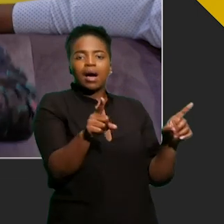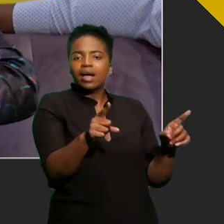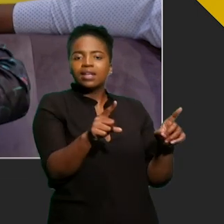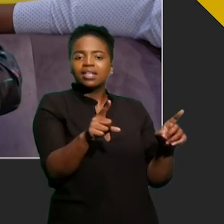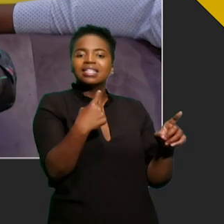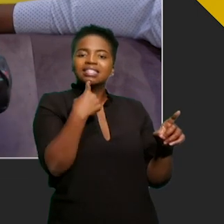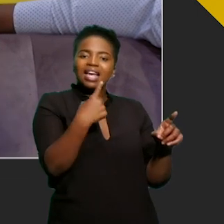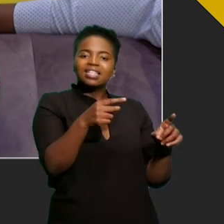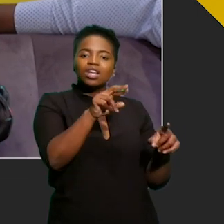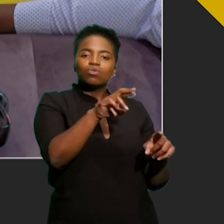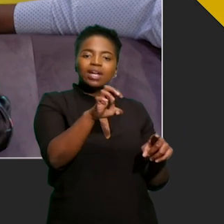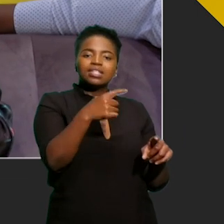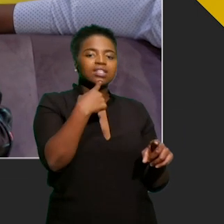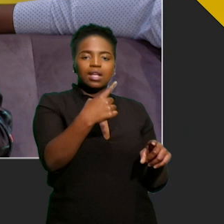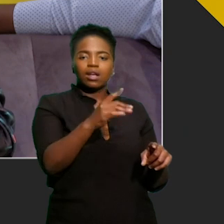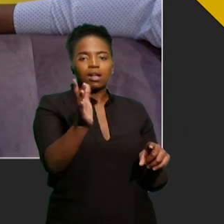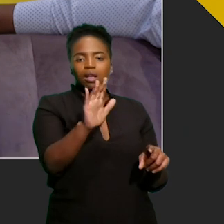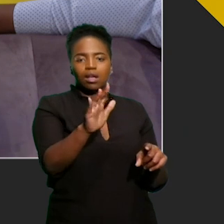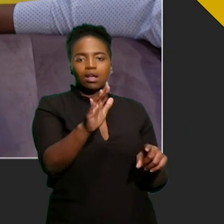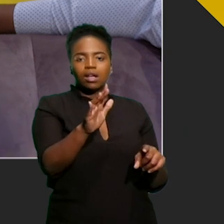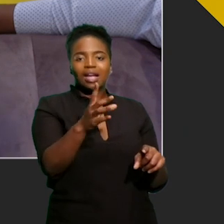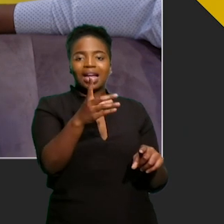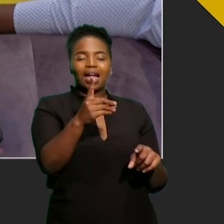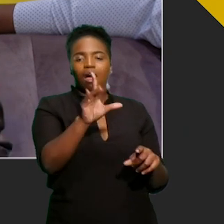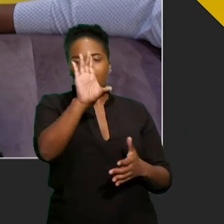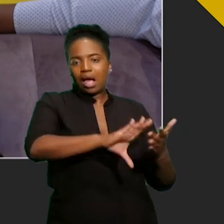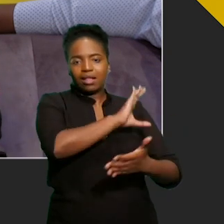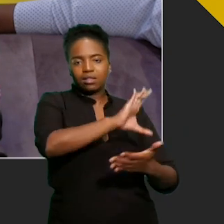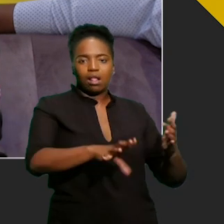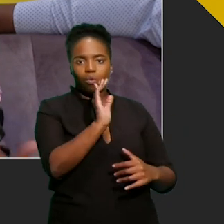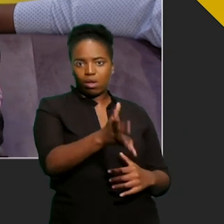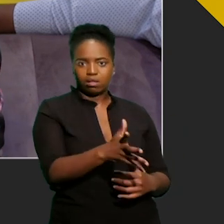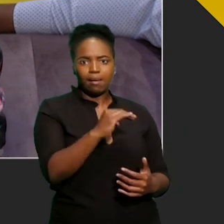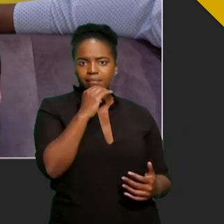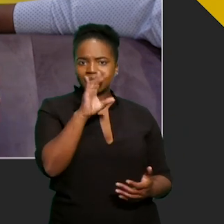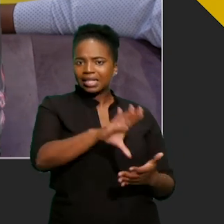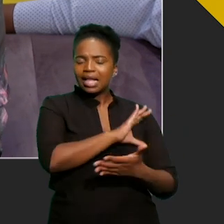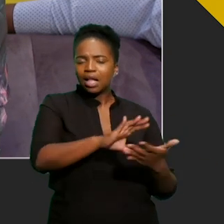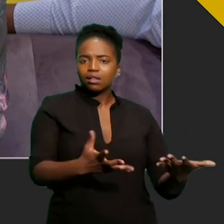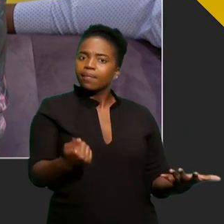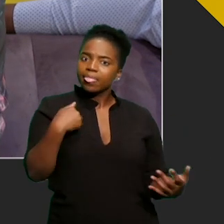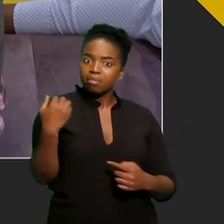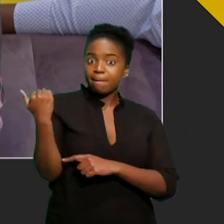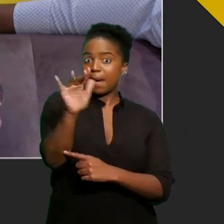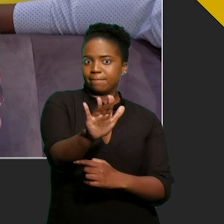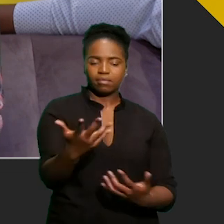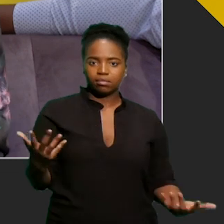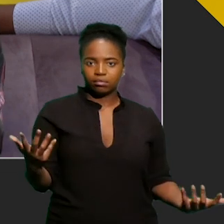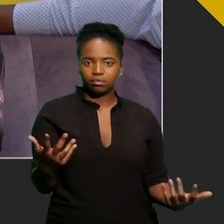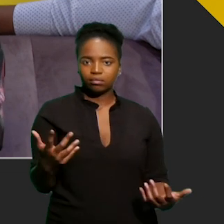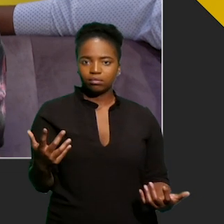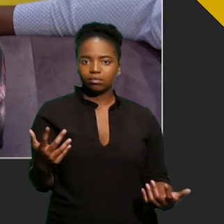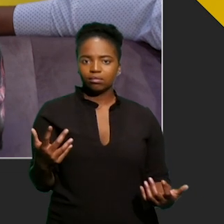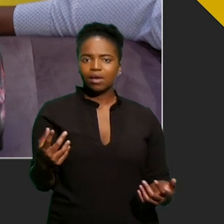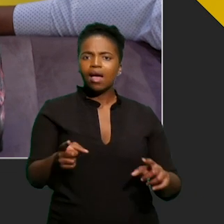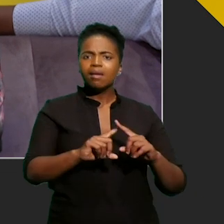saying recommission, she sent me a message with decommissioned. And decommissioned means what? It's cancelled. So I put that out there. So there was no